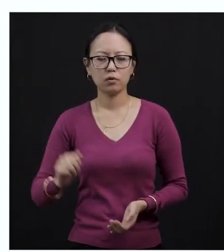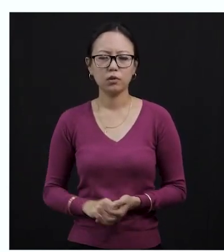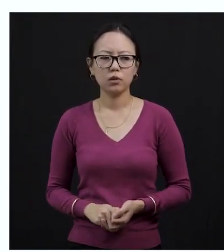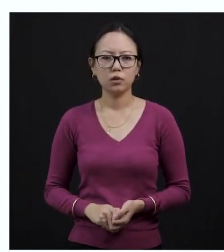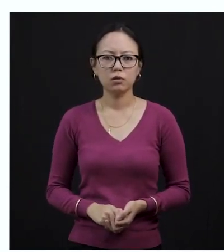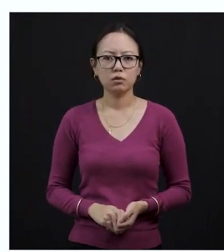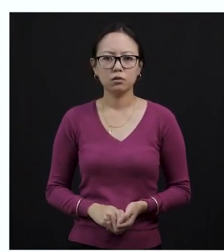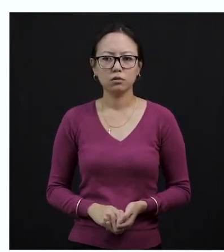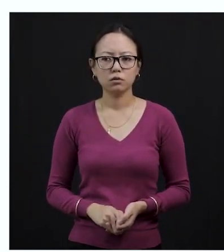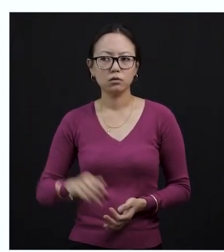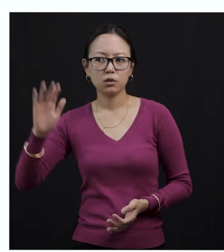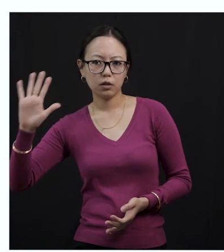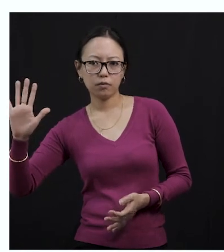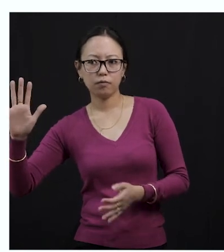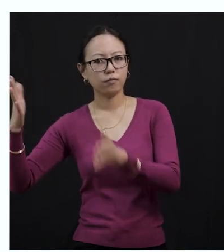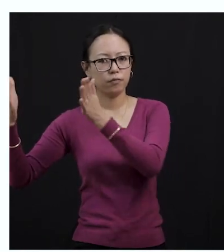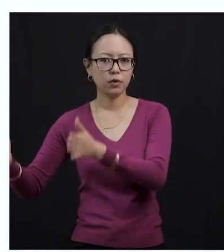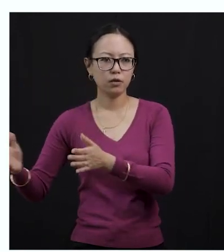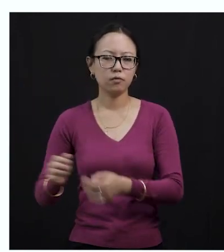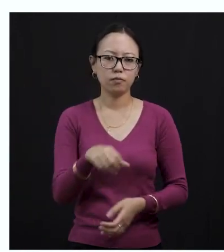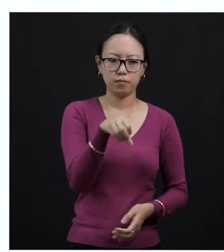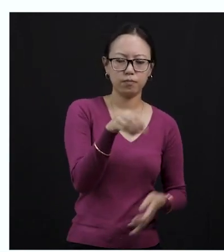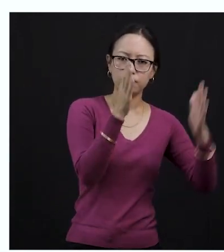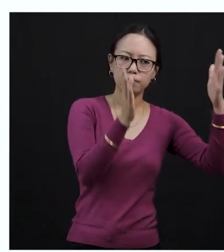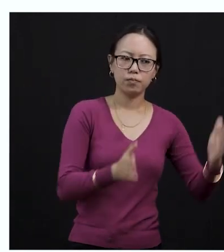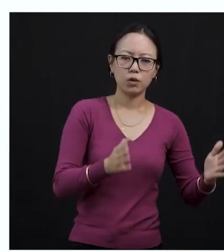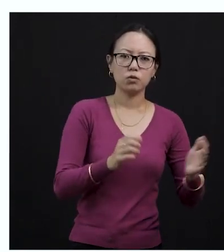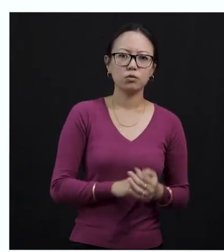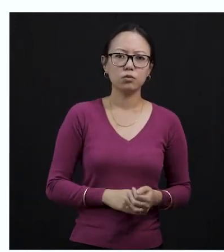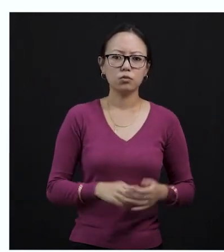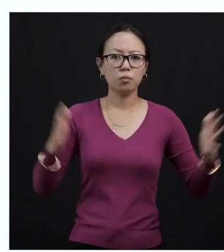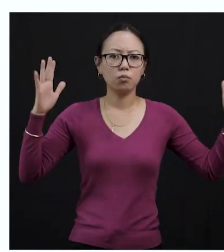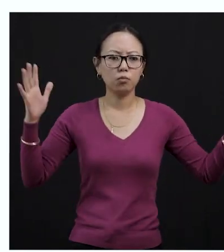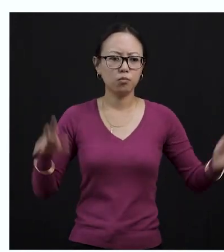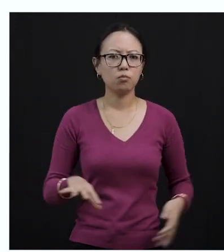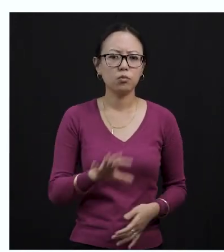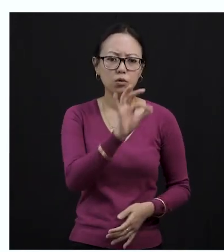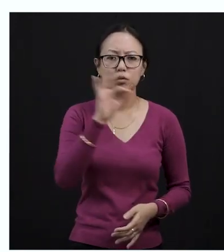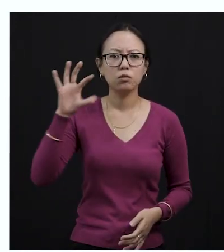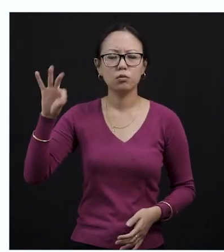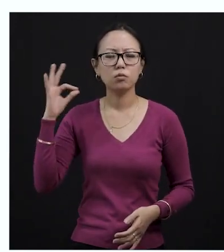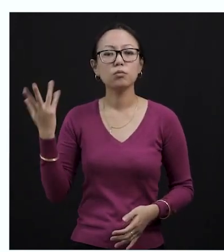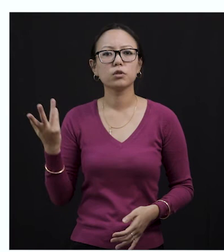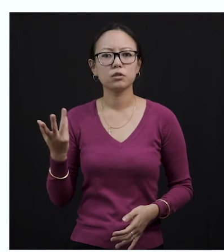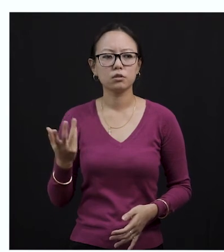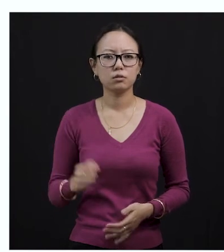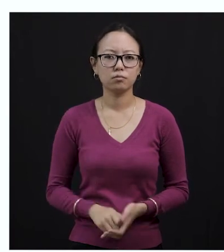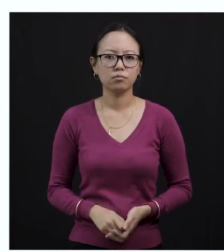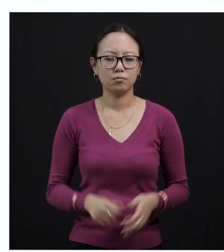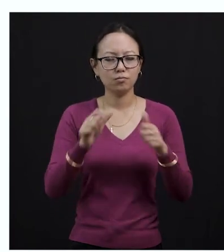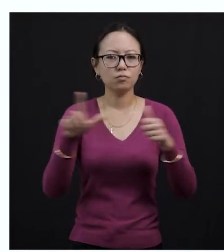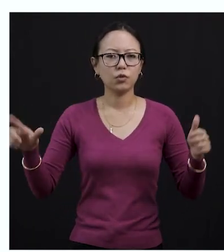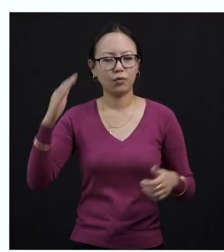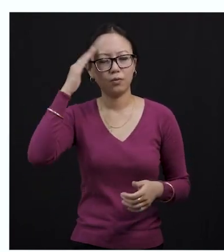Now, which one is bigger? Which one is greater? All right. So obviously we know that 9 is greater